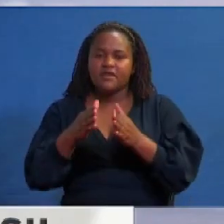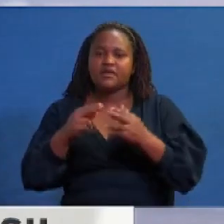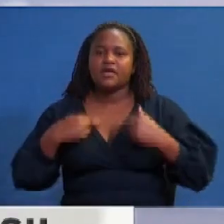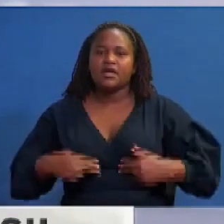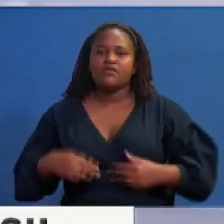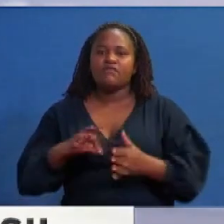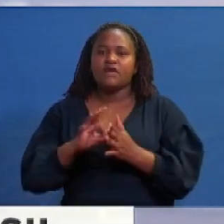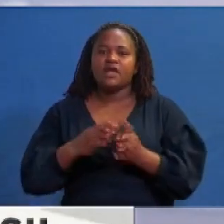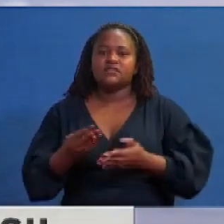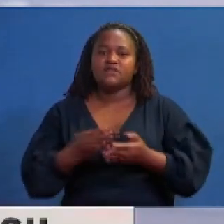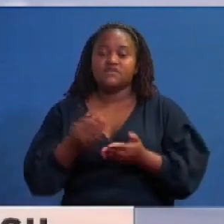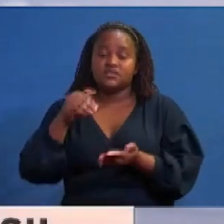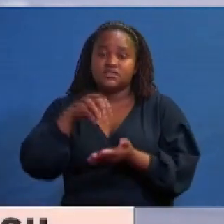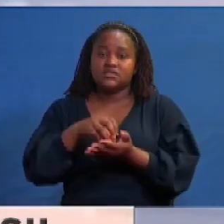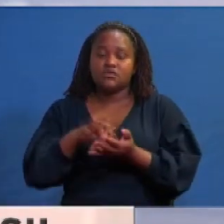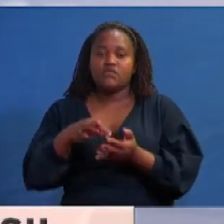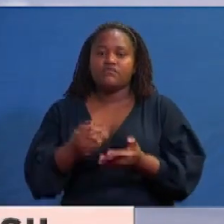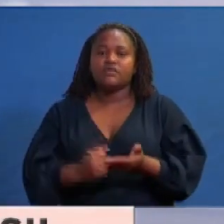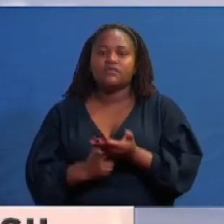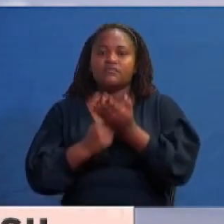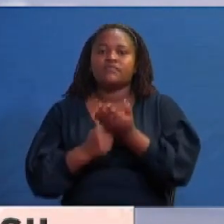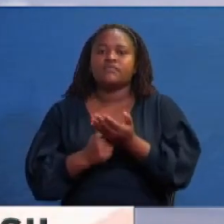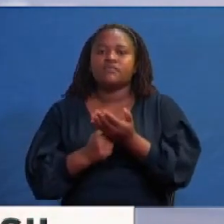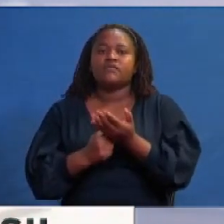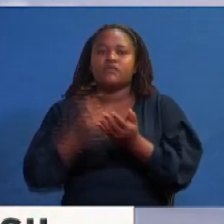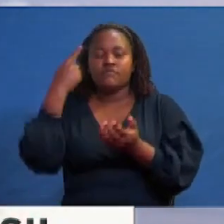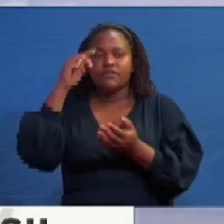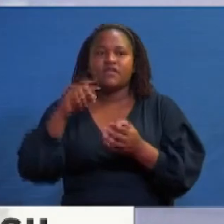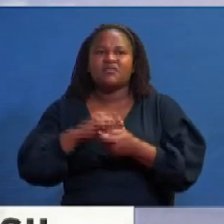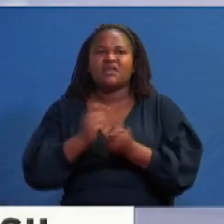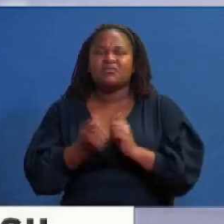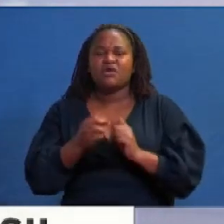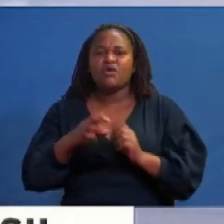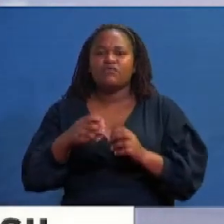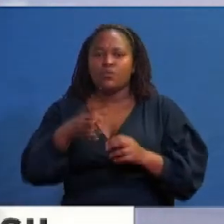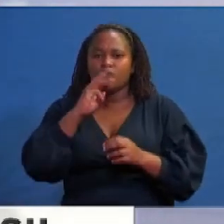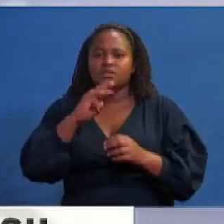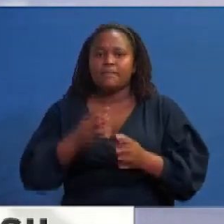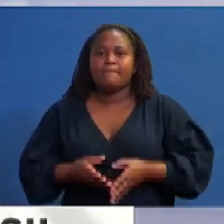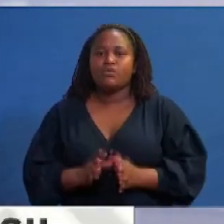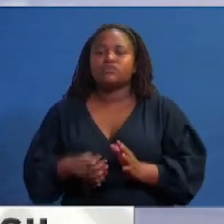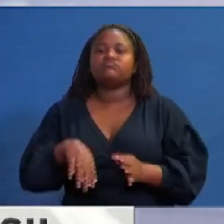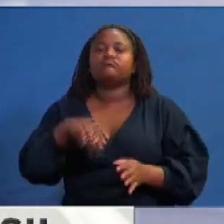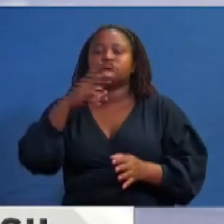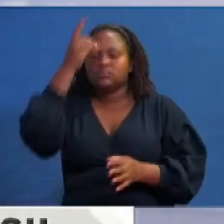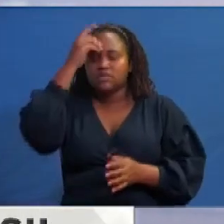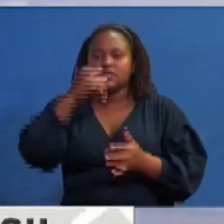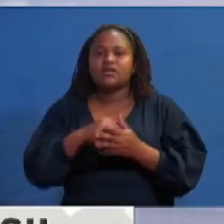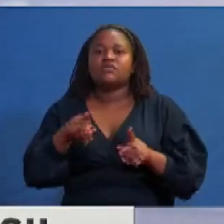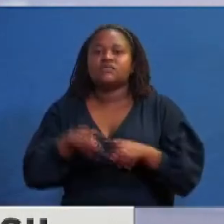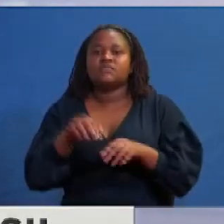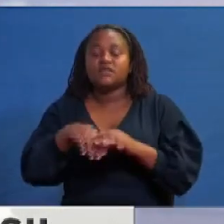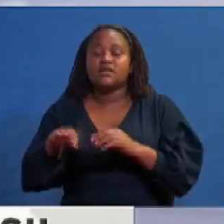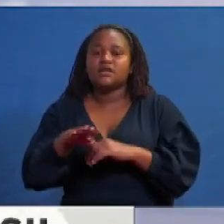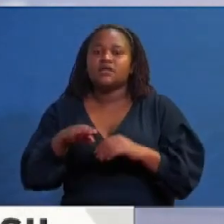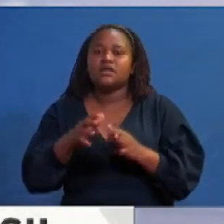and service stations of aiding and abetting the outbreak of waterborne diseases that were common in the